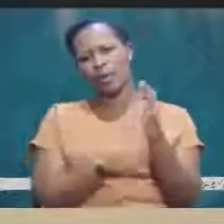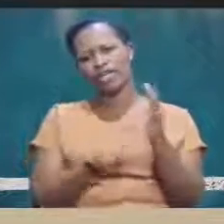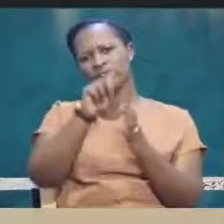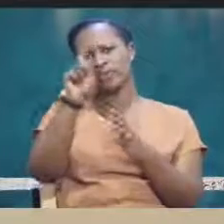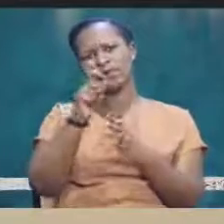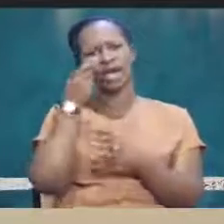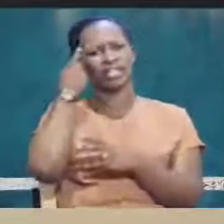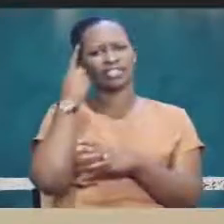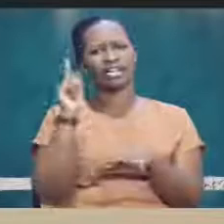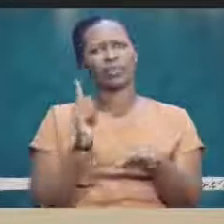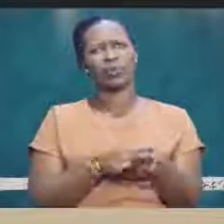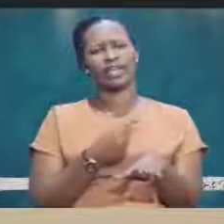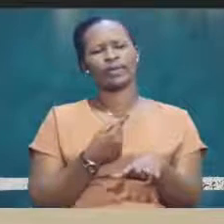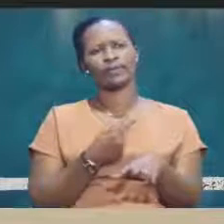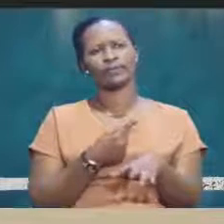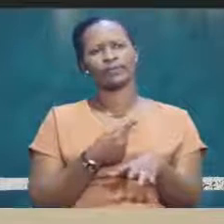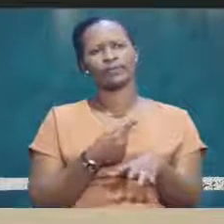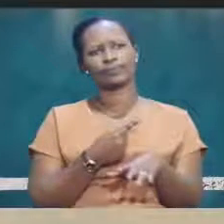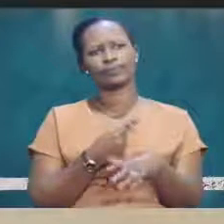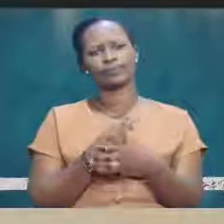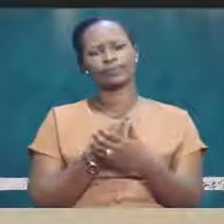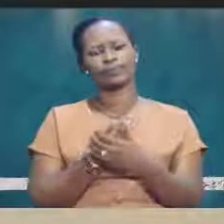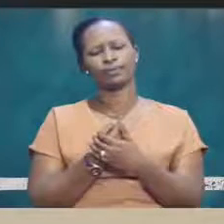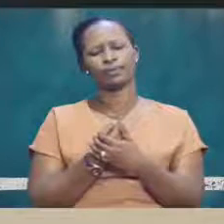understand when